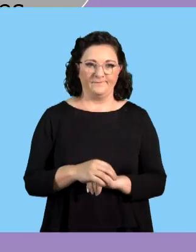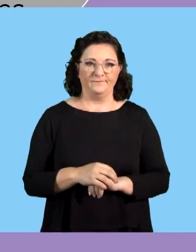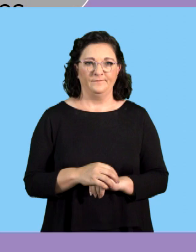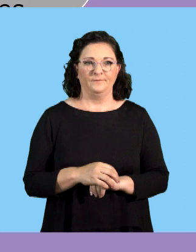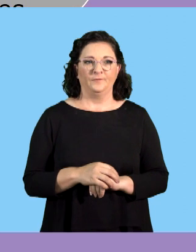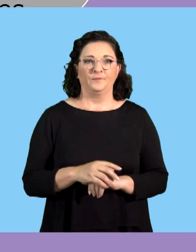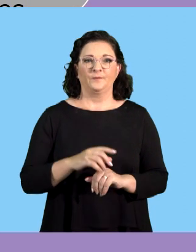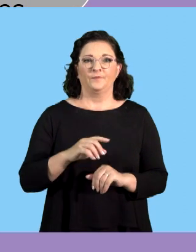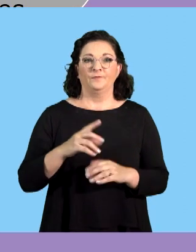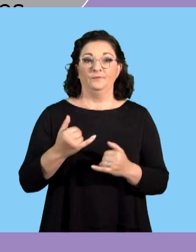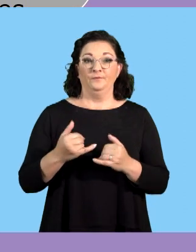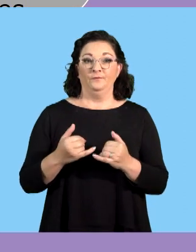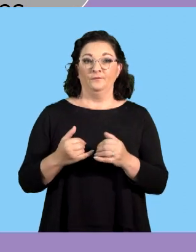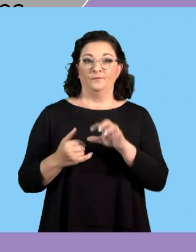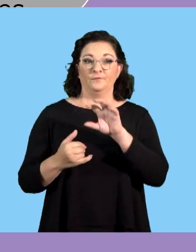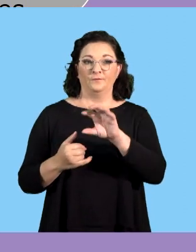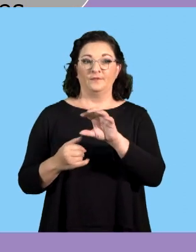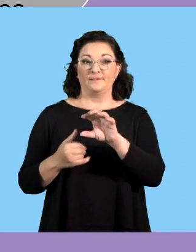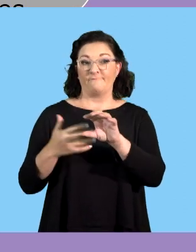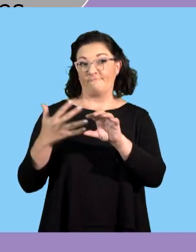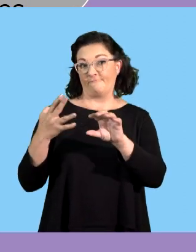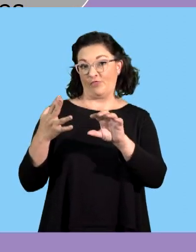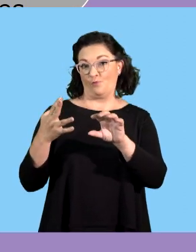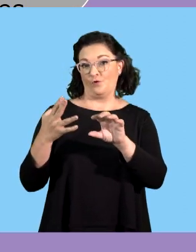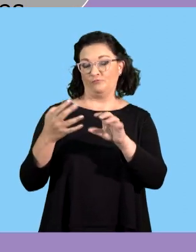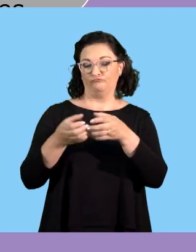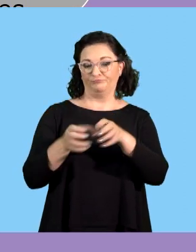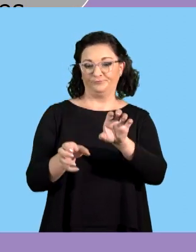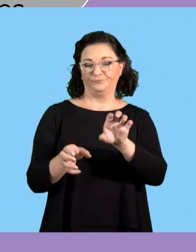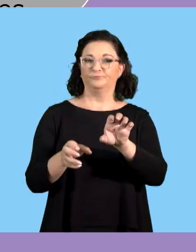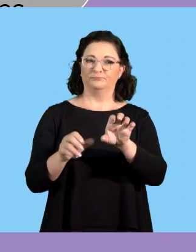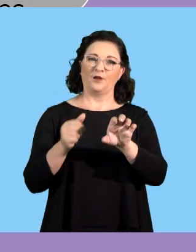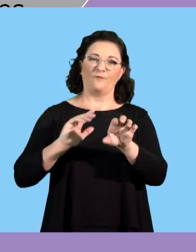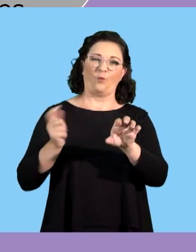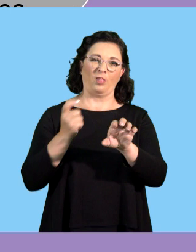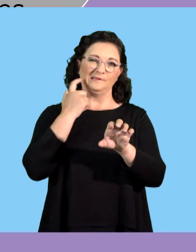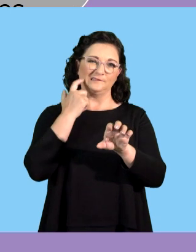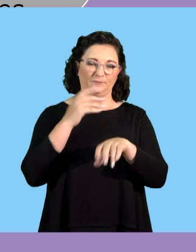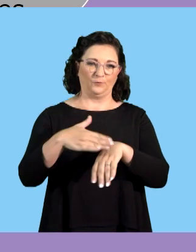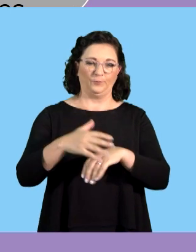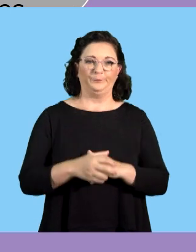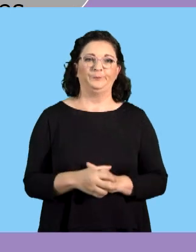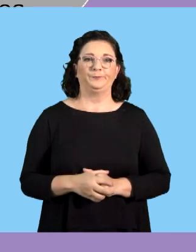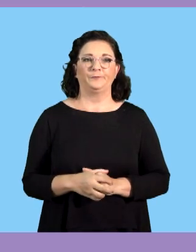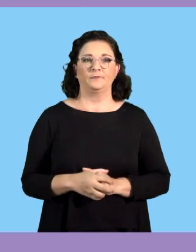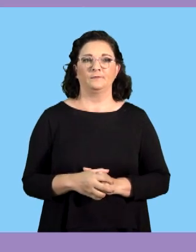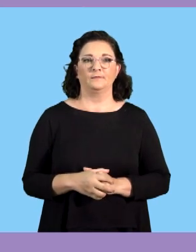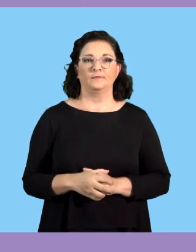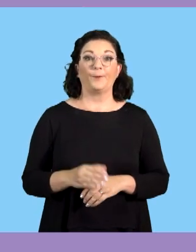4th objective to 2 concepts, just so that it makes it easy for all of us. Let's move.